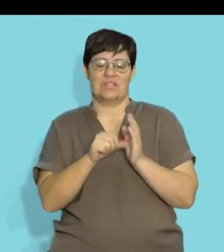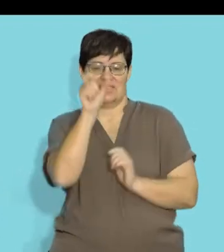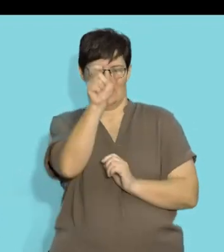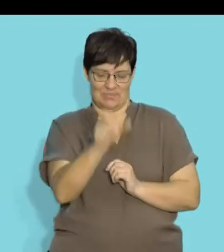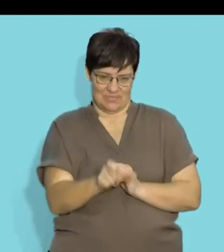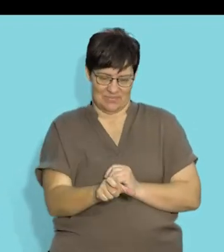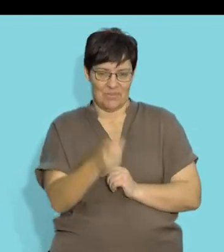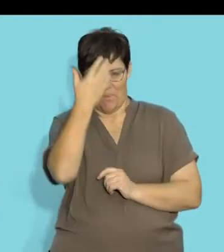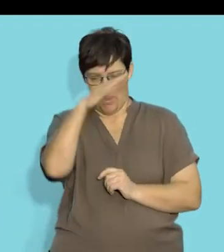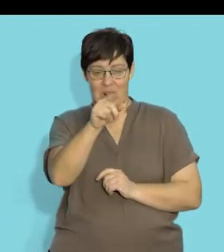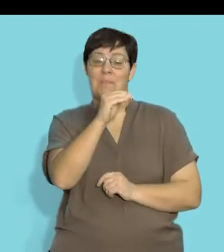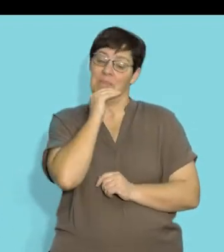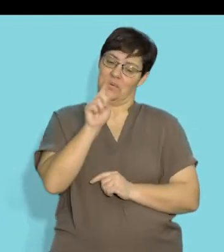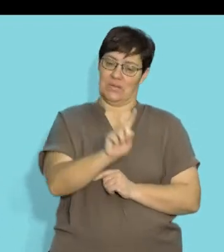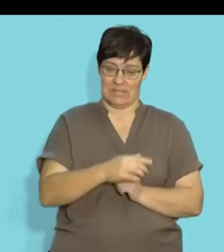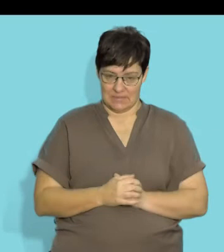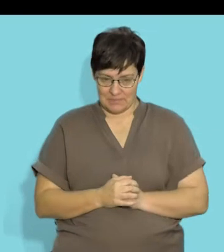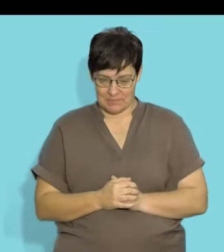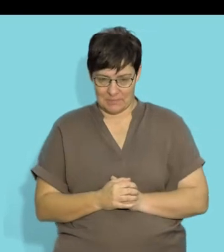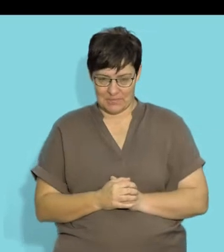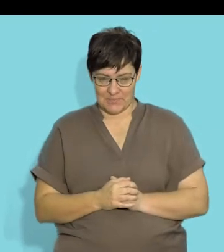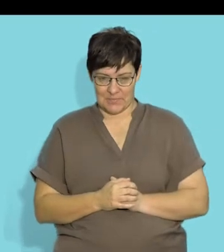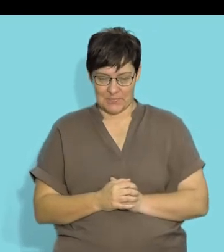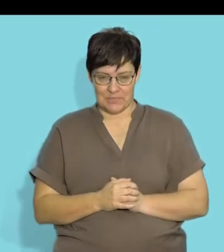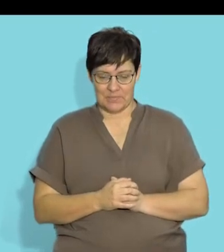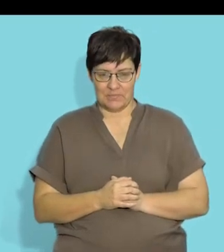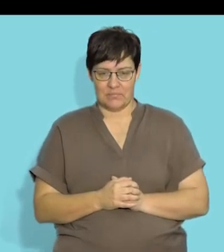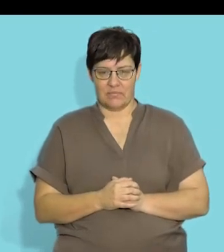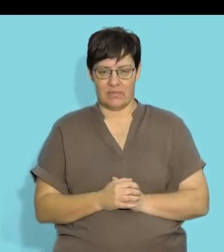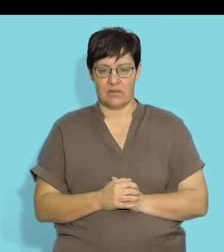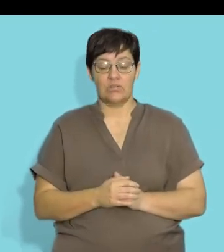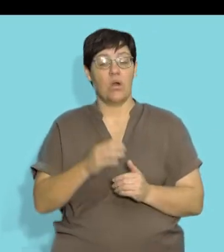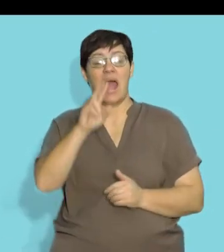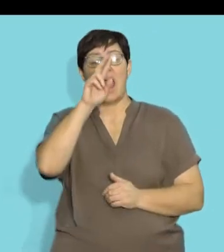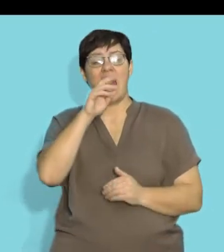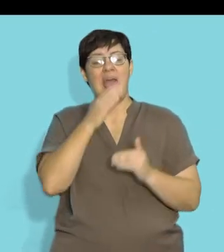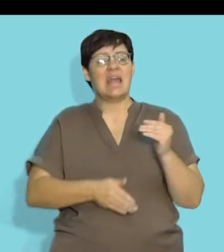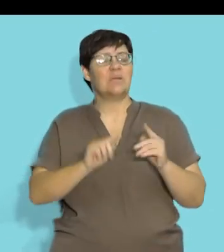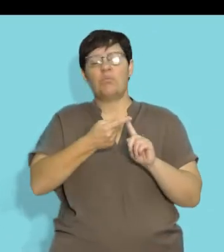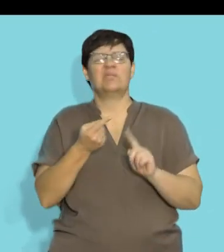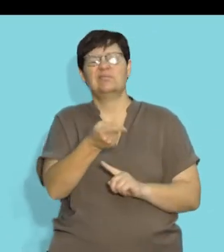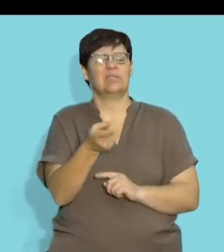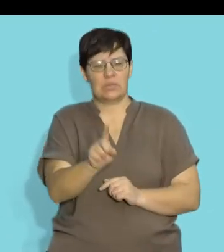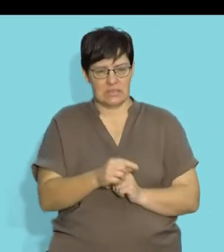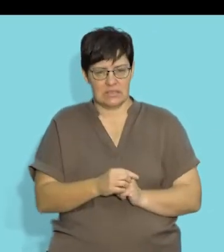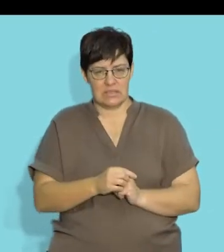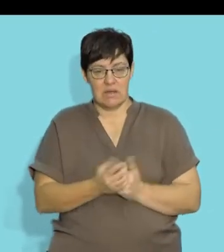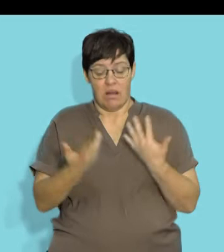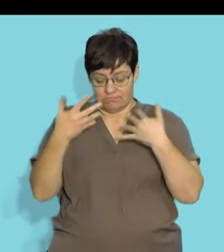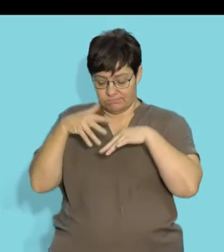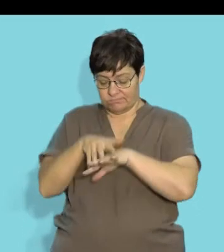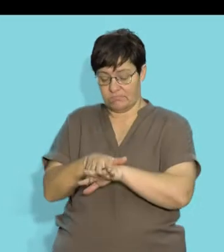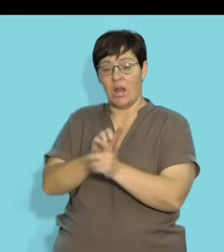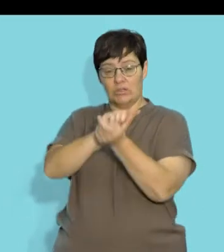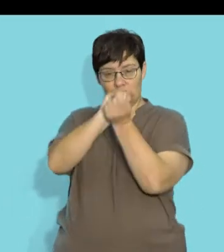term in as far as acid-base reactions are concerned, right? So at the end point, what exactly happens? All